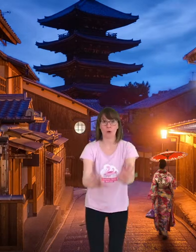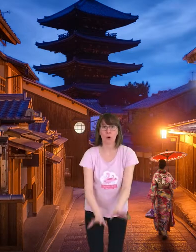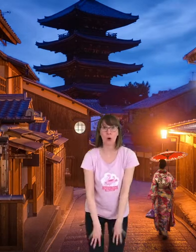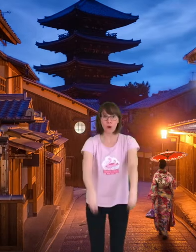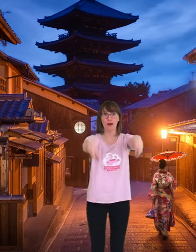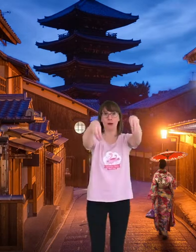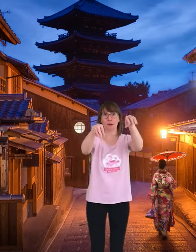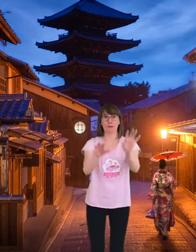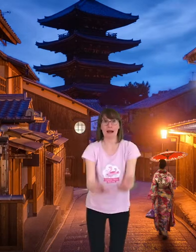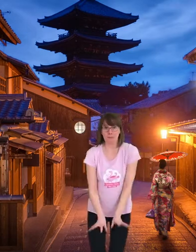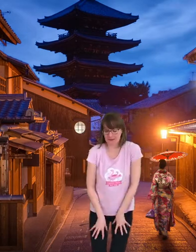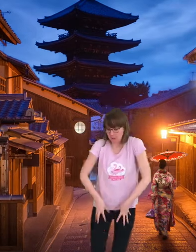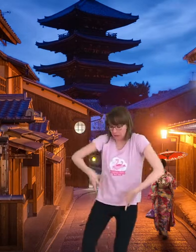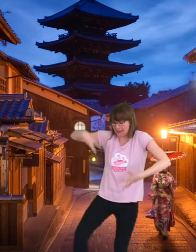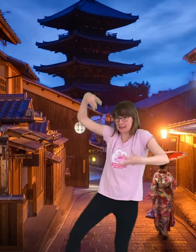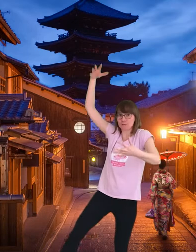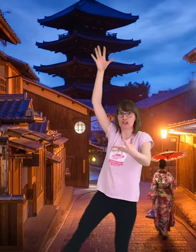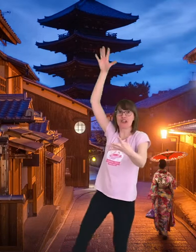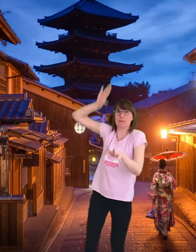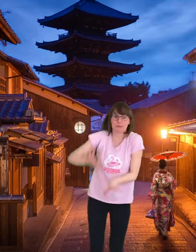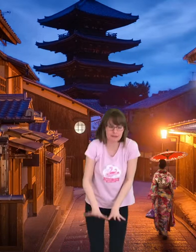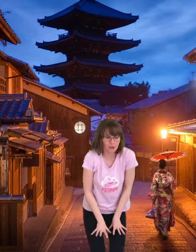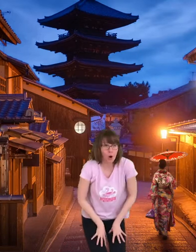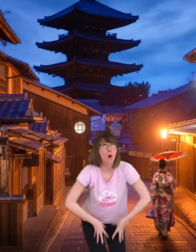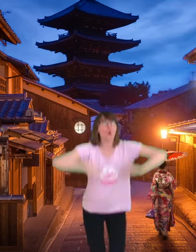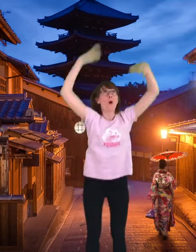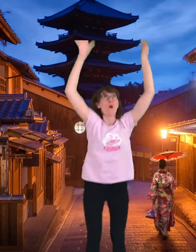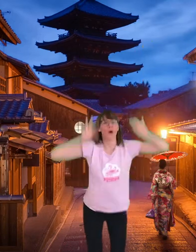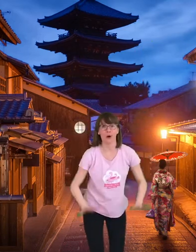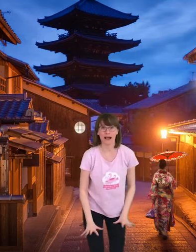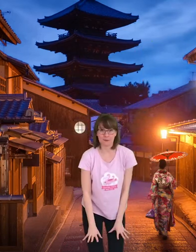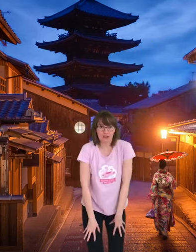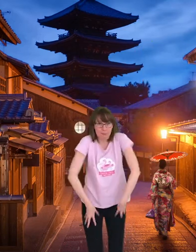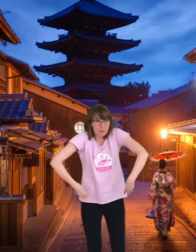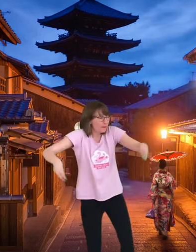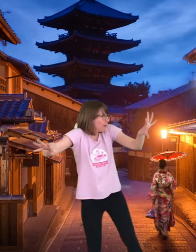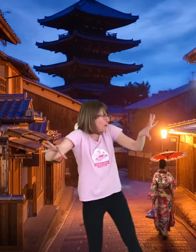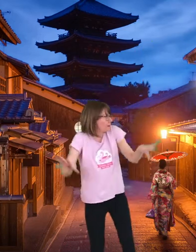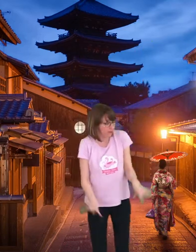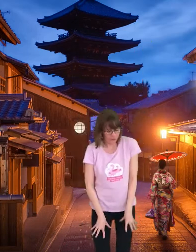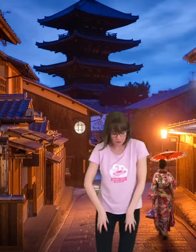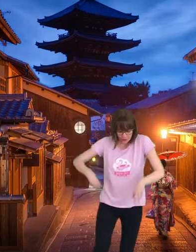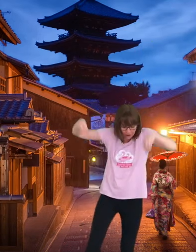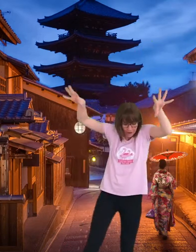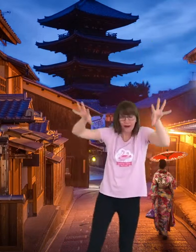jumping, where we bounce and we make different shapes as we jump.